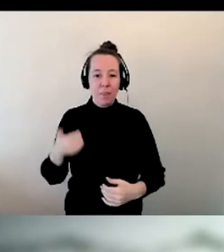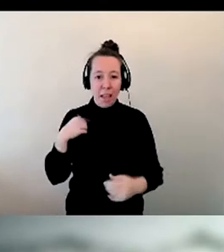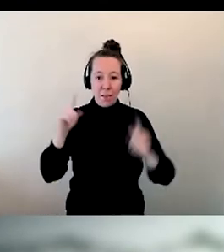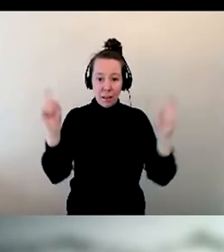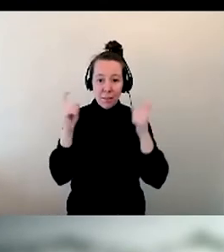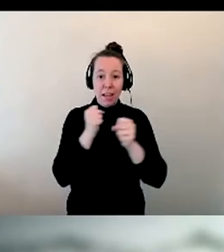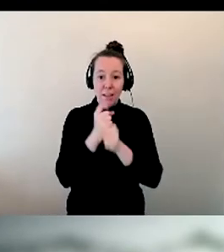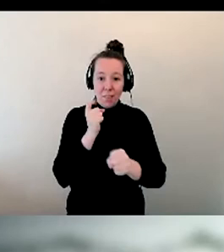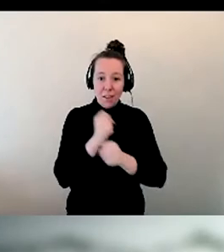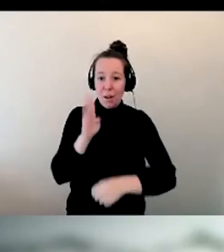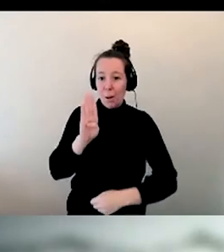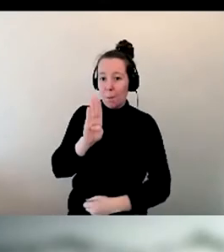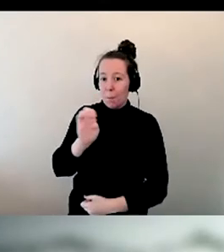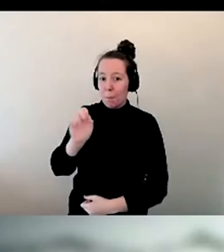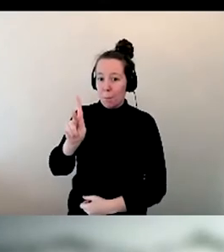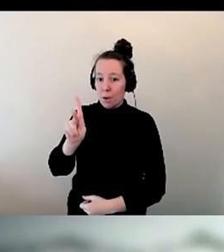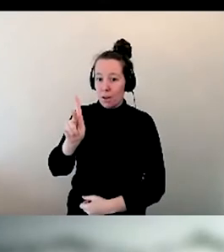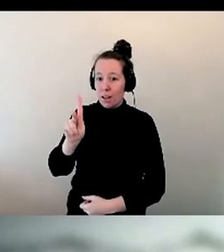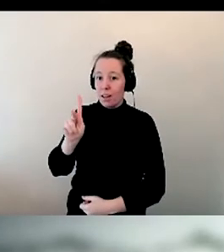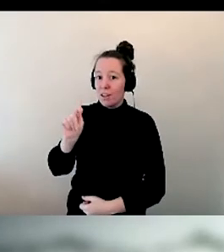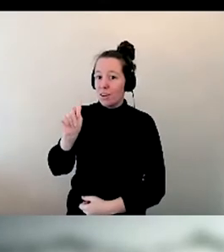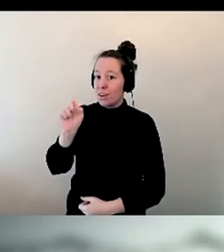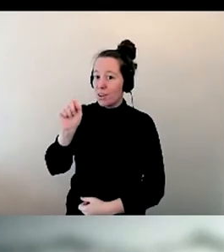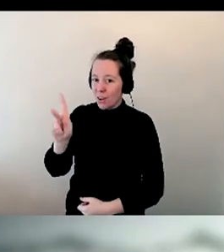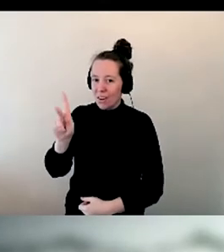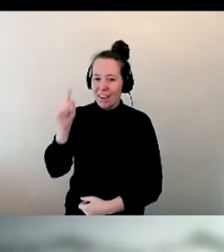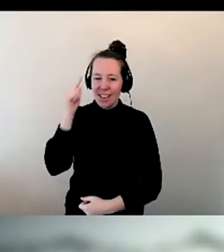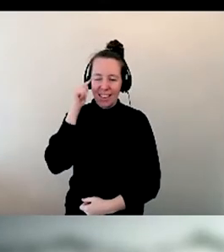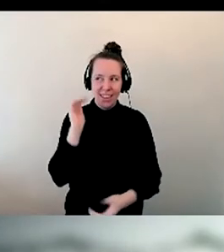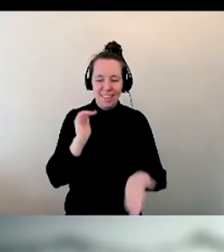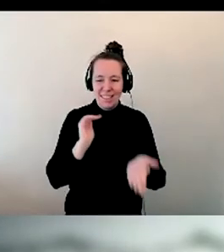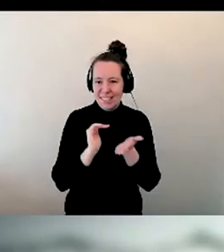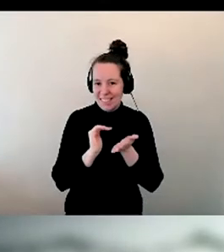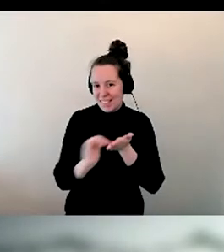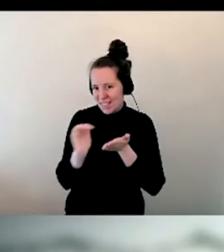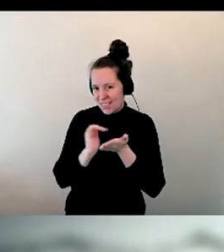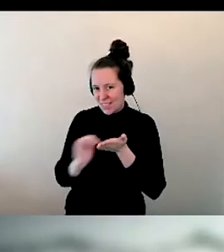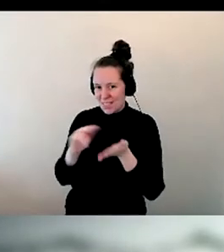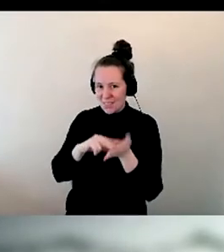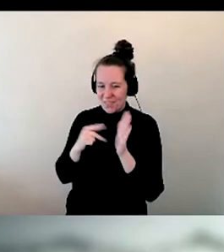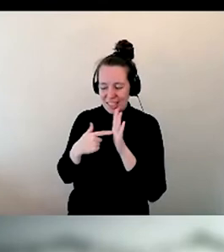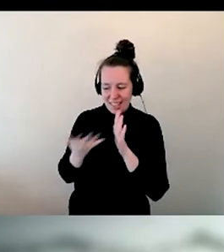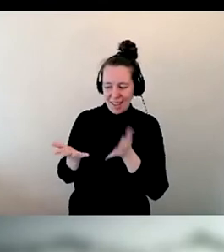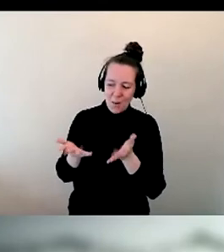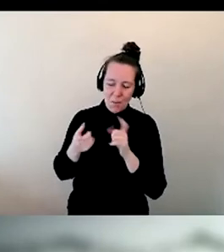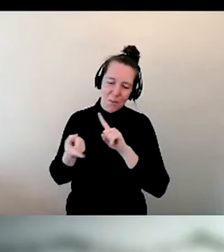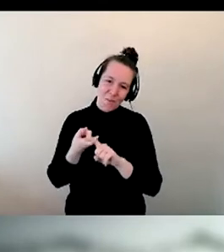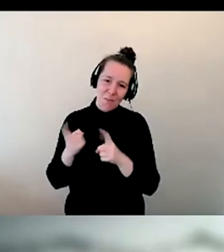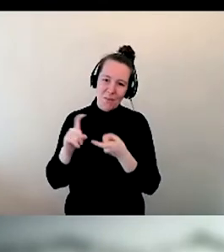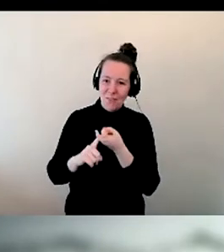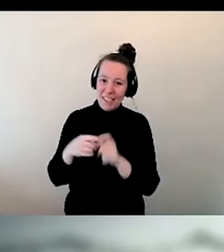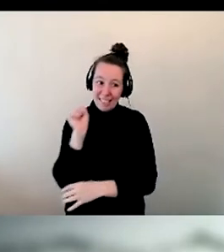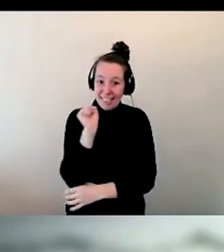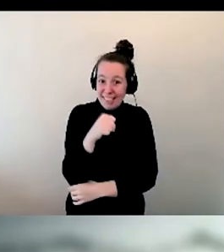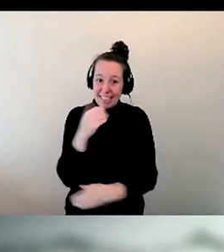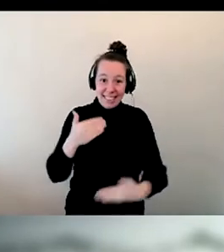year. I remember saying that it was just an excuse to be friends with Azanta. So that's why I said yes. And so we just